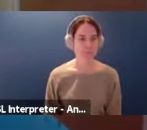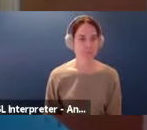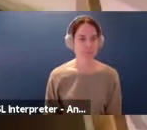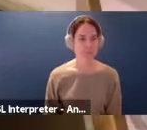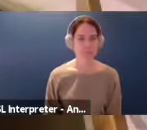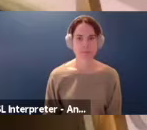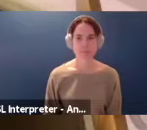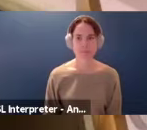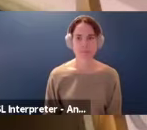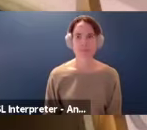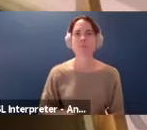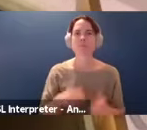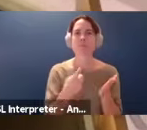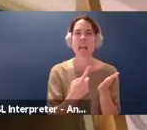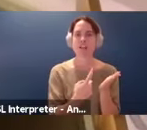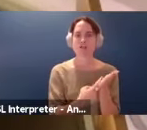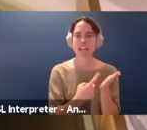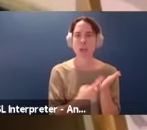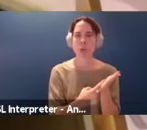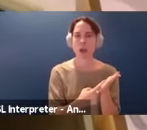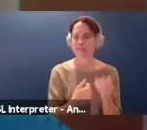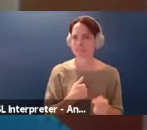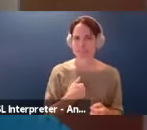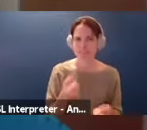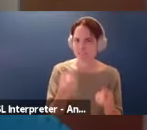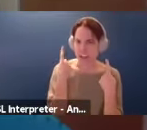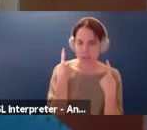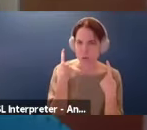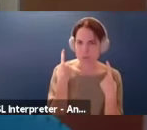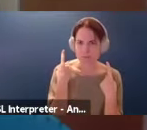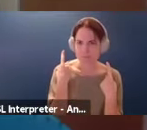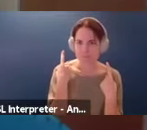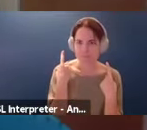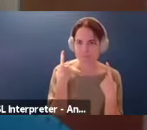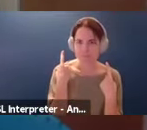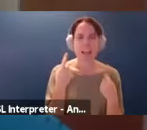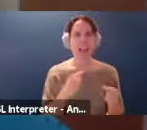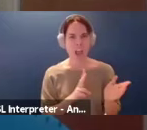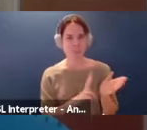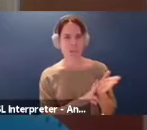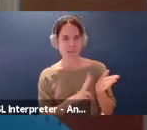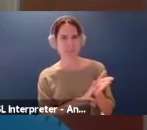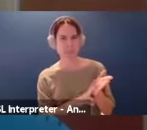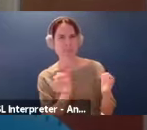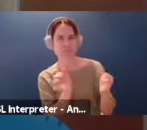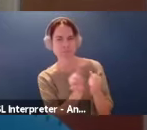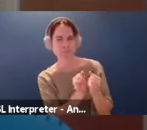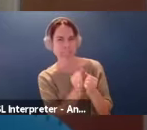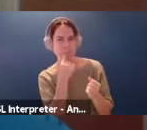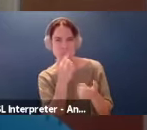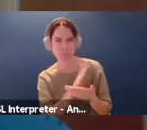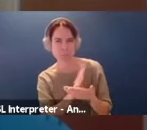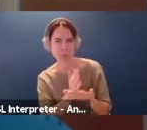i don't really understand the question to be honest yeah i i stumbled on that uh actually the person who